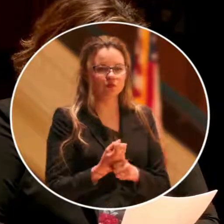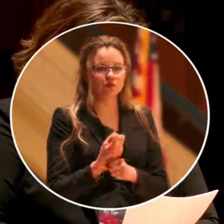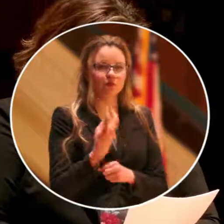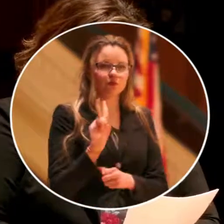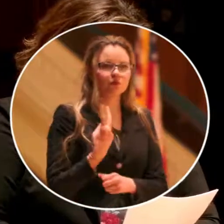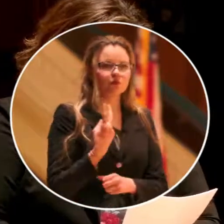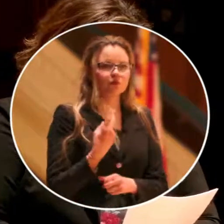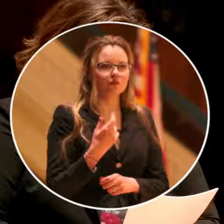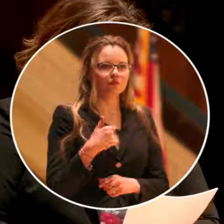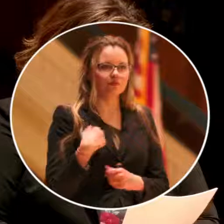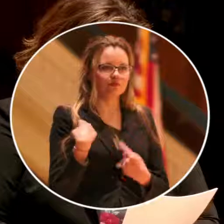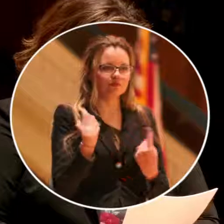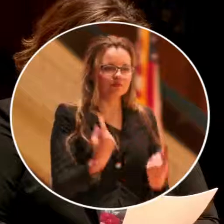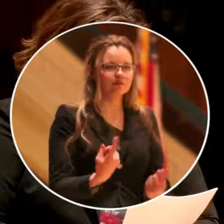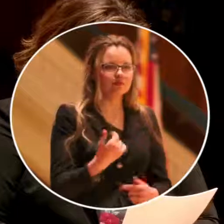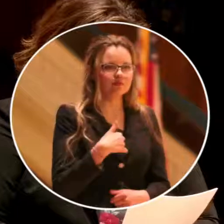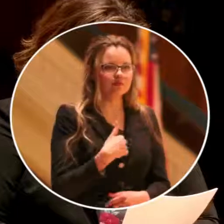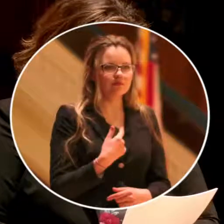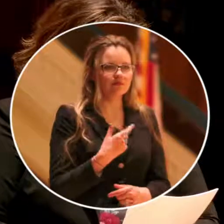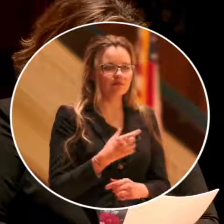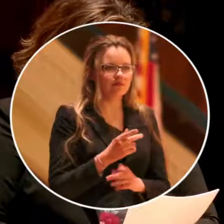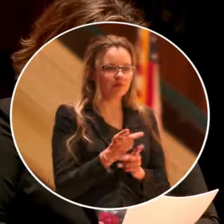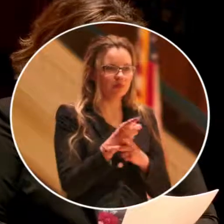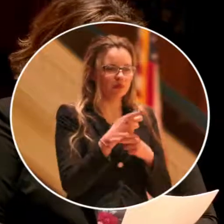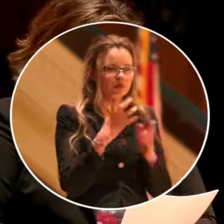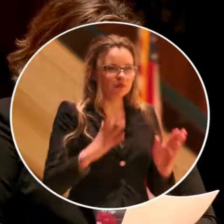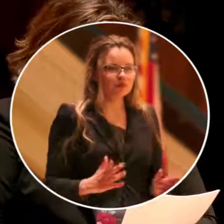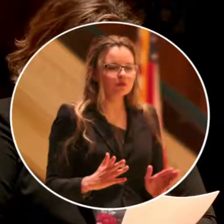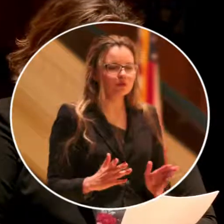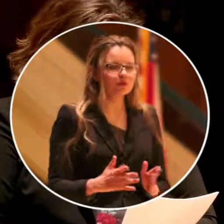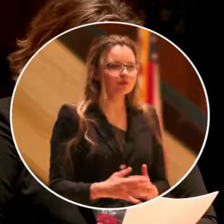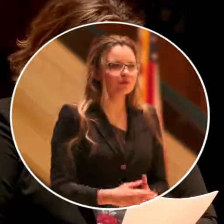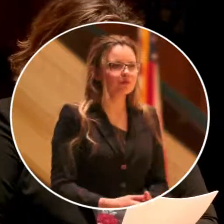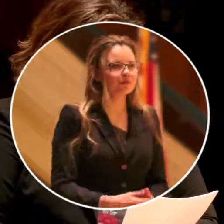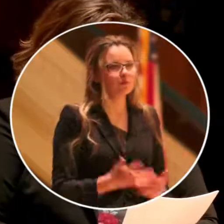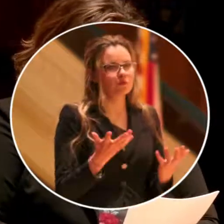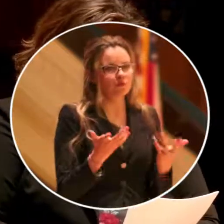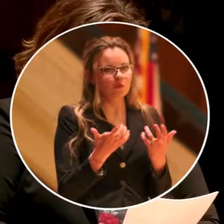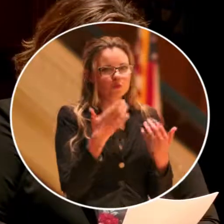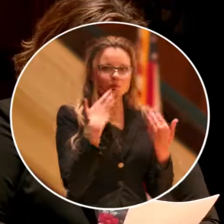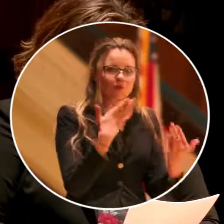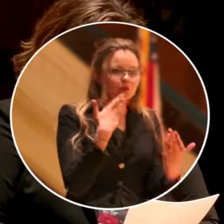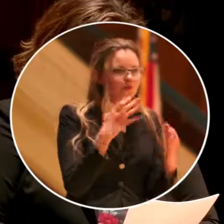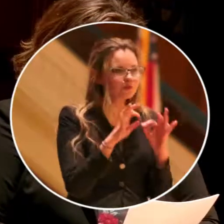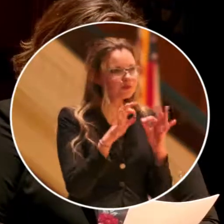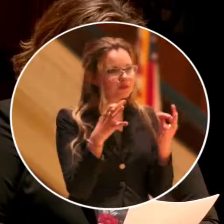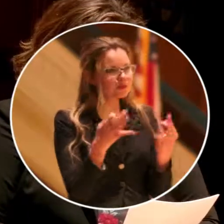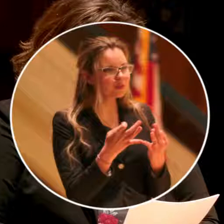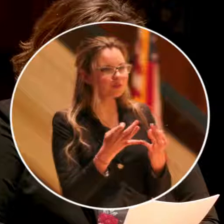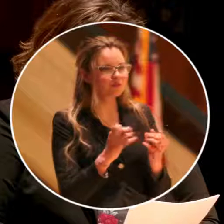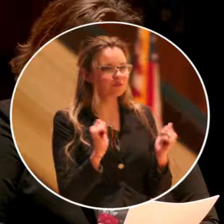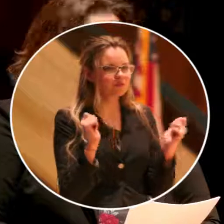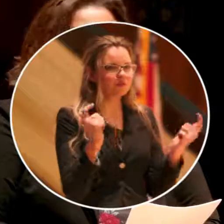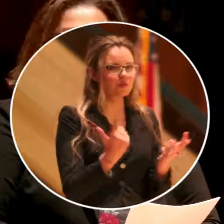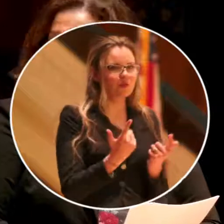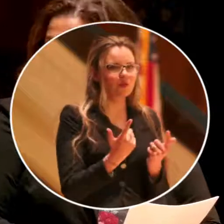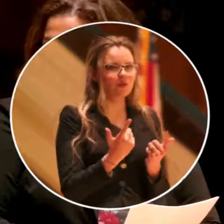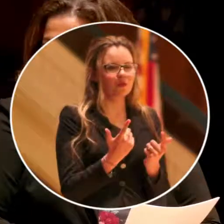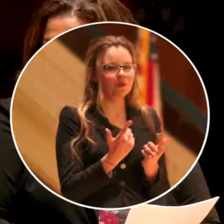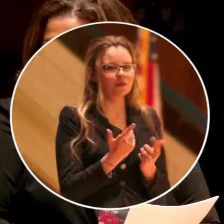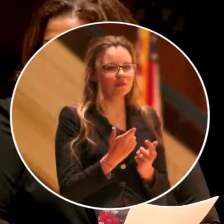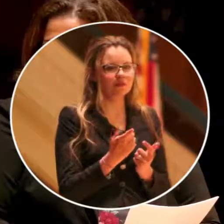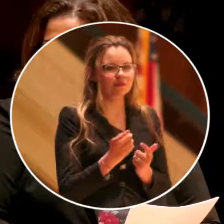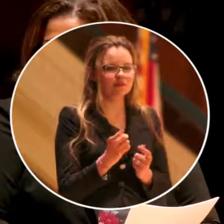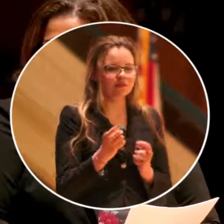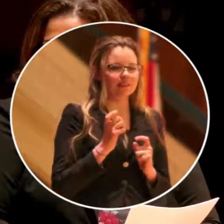shows. Our production team would also like to thank our families. They've all given us time and space